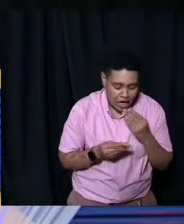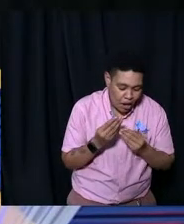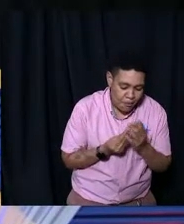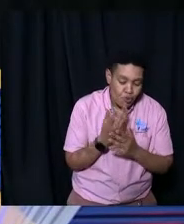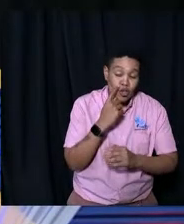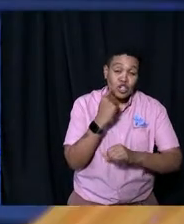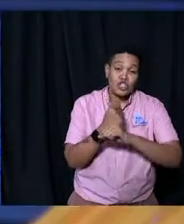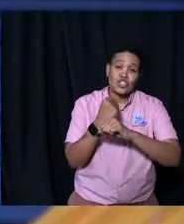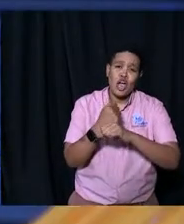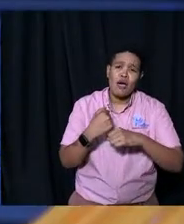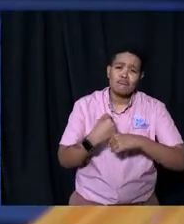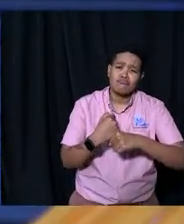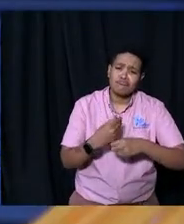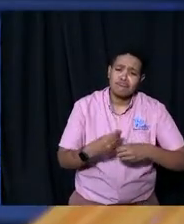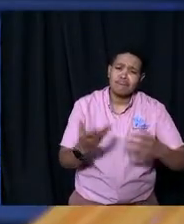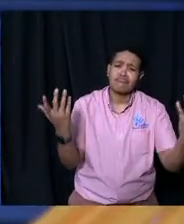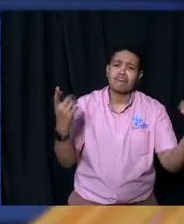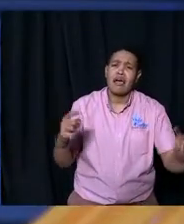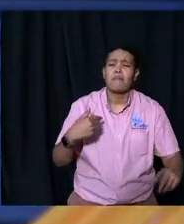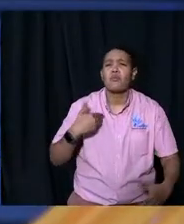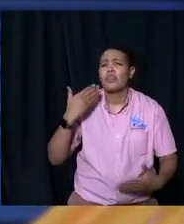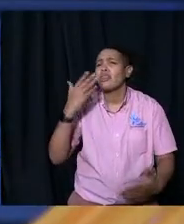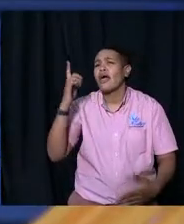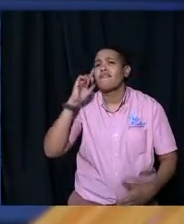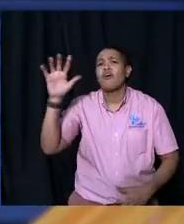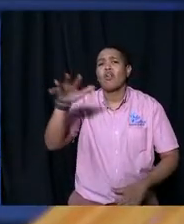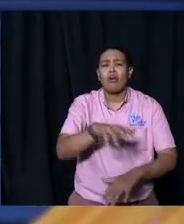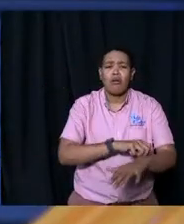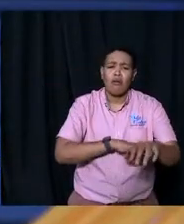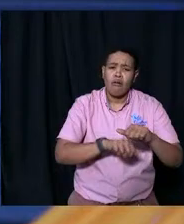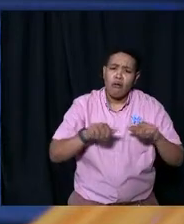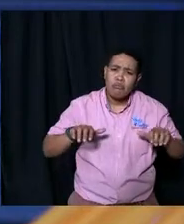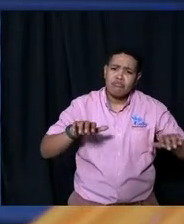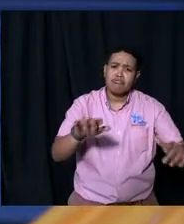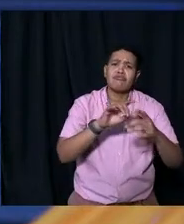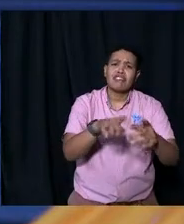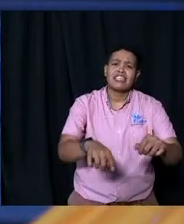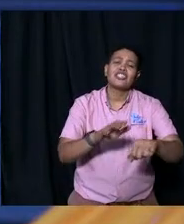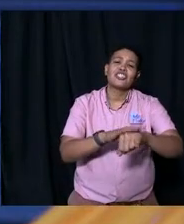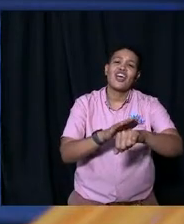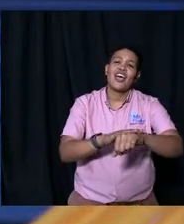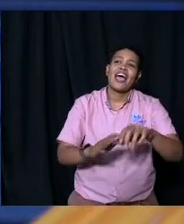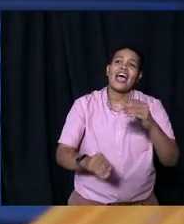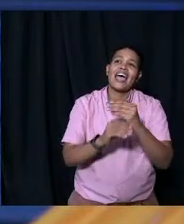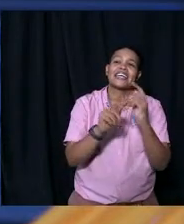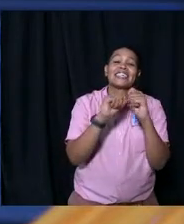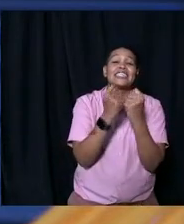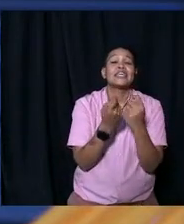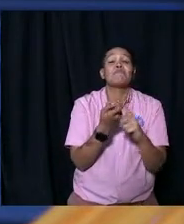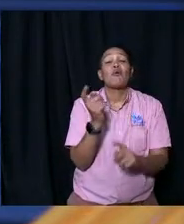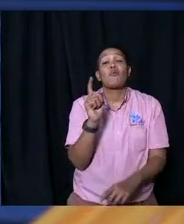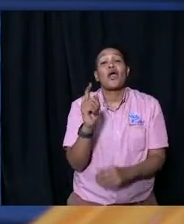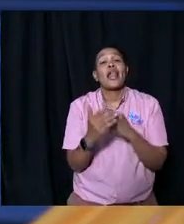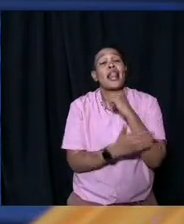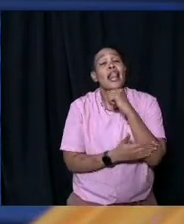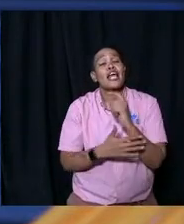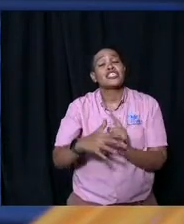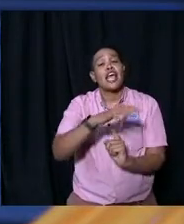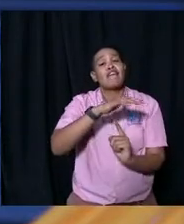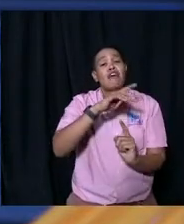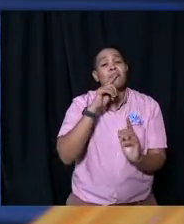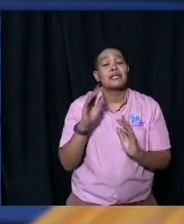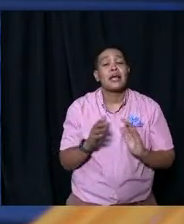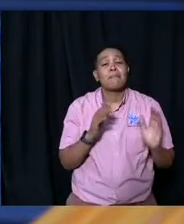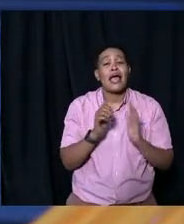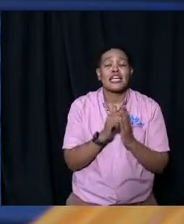Job Creation. We thank them for their hard work on this consultation, as well as the team from the National Environment and Planning